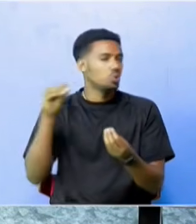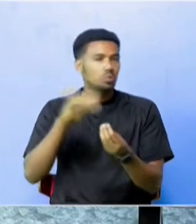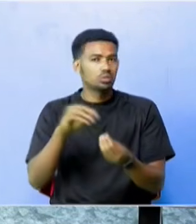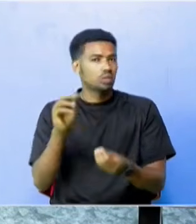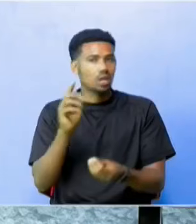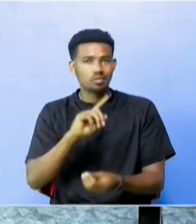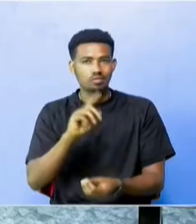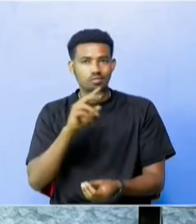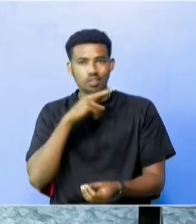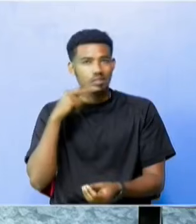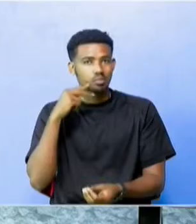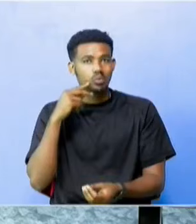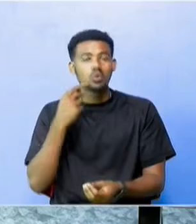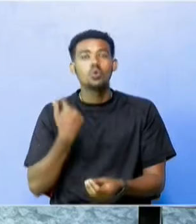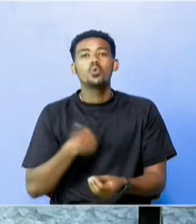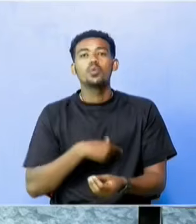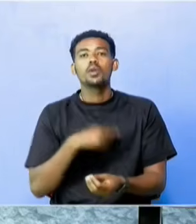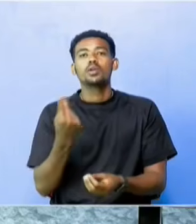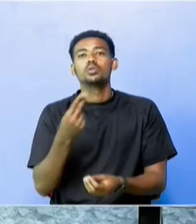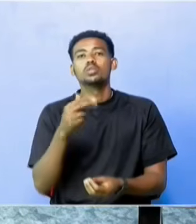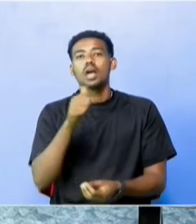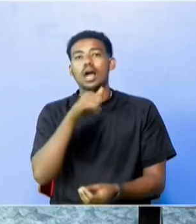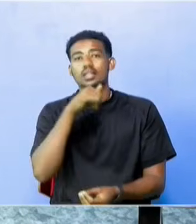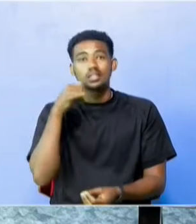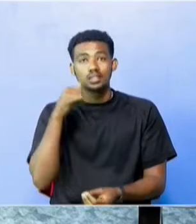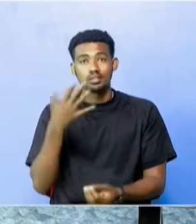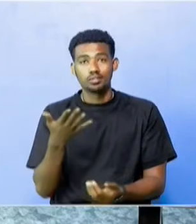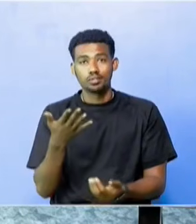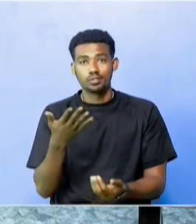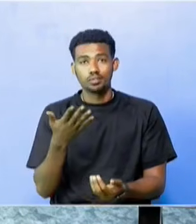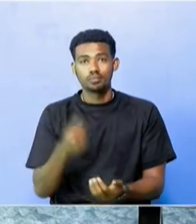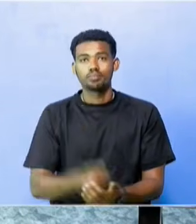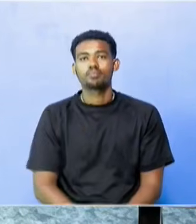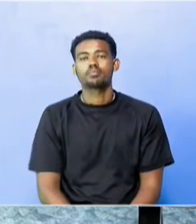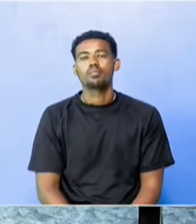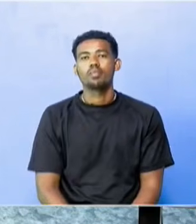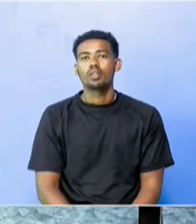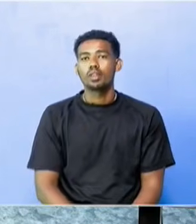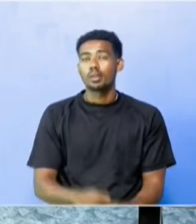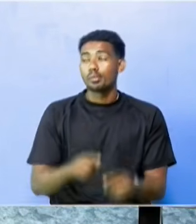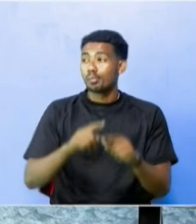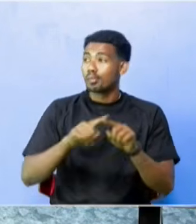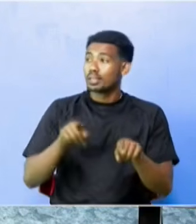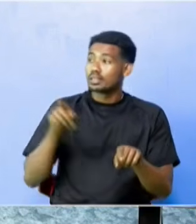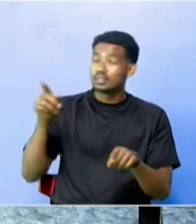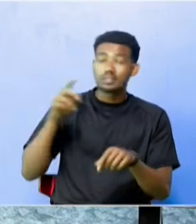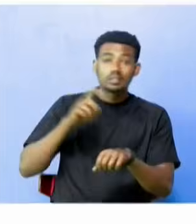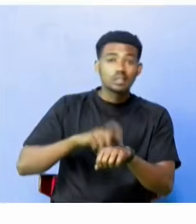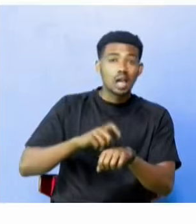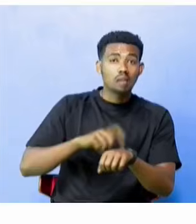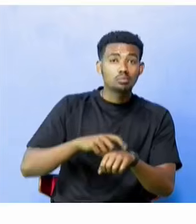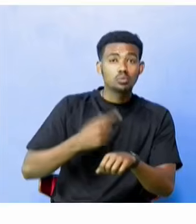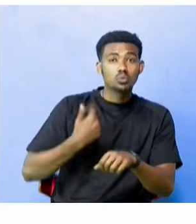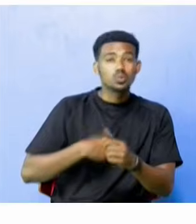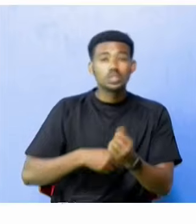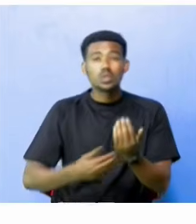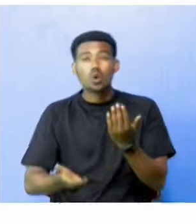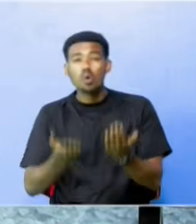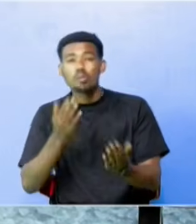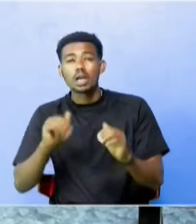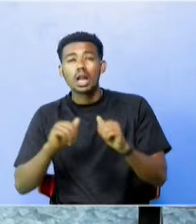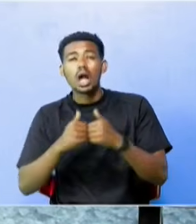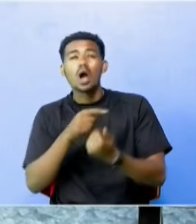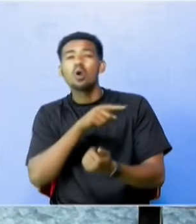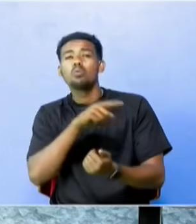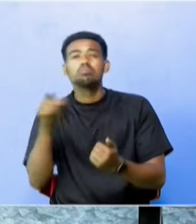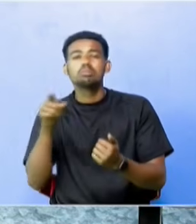what? Adjectives, since we are talking about animals. Yes? But this time, it is what? How they do